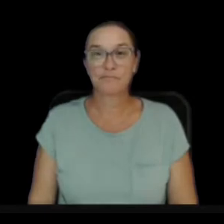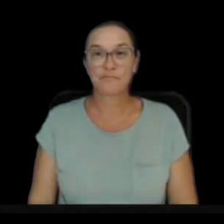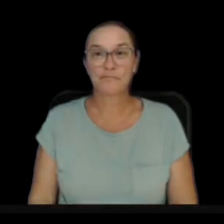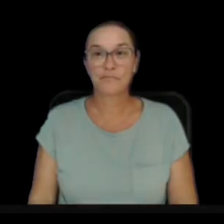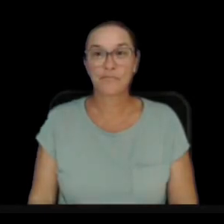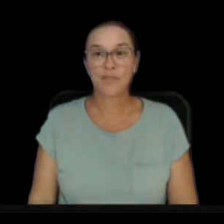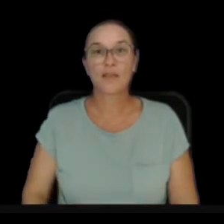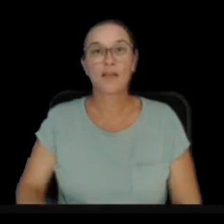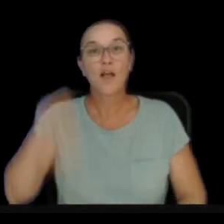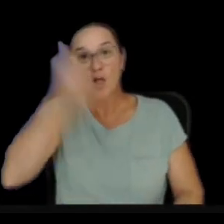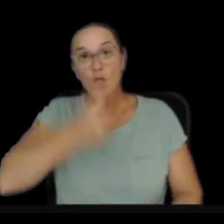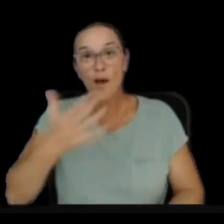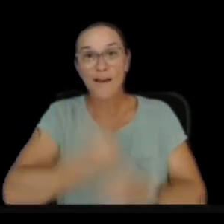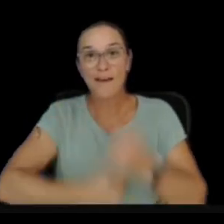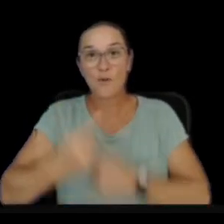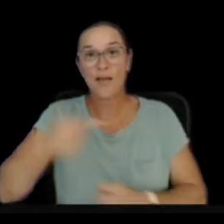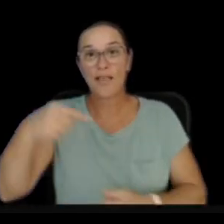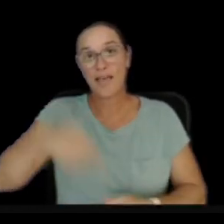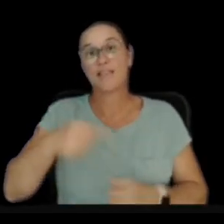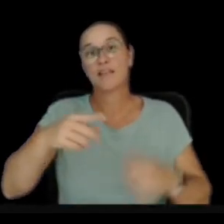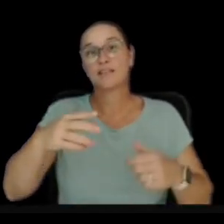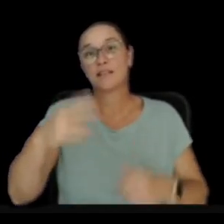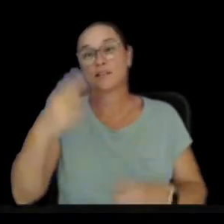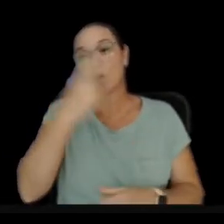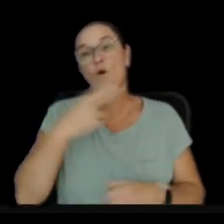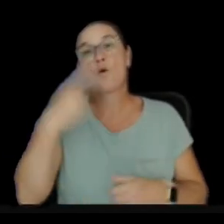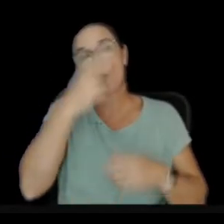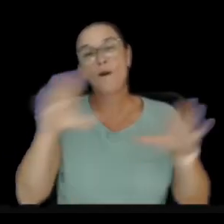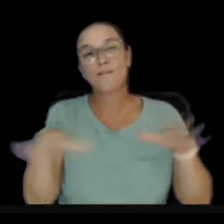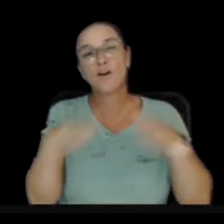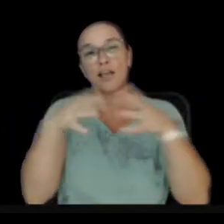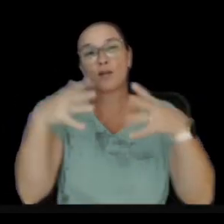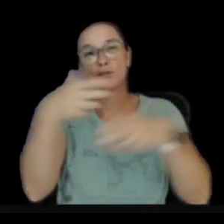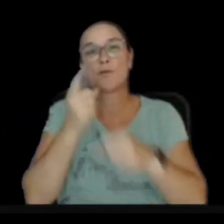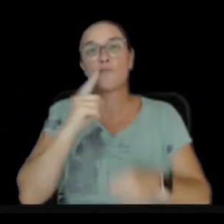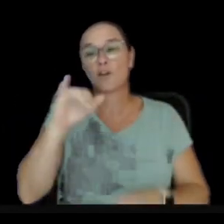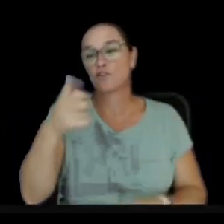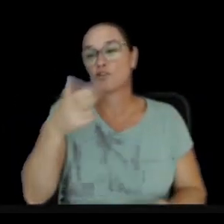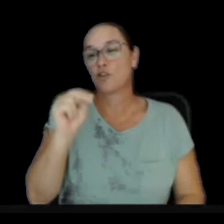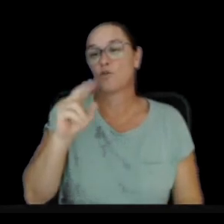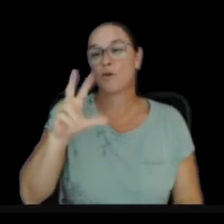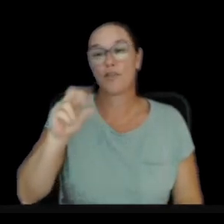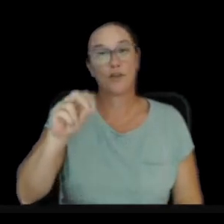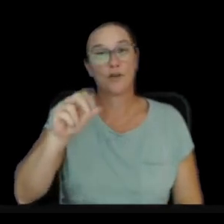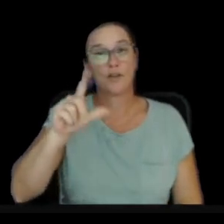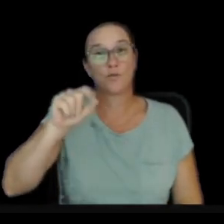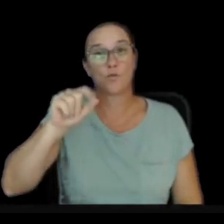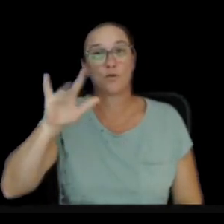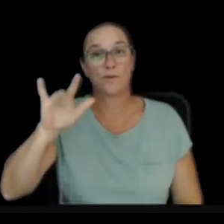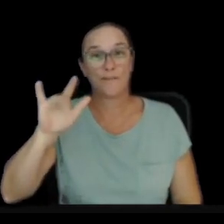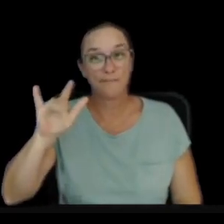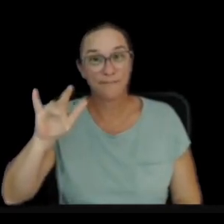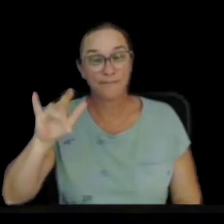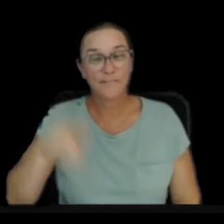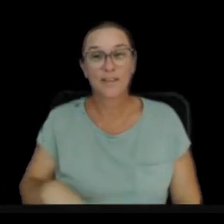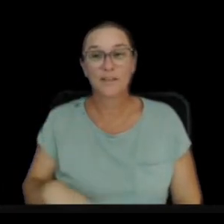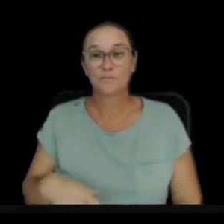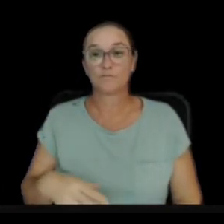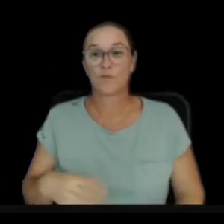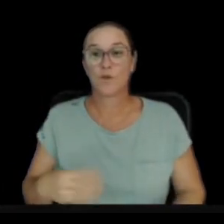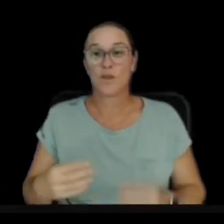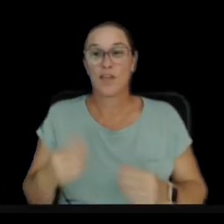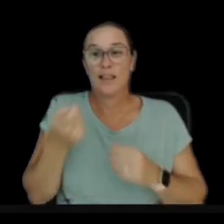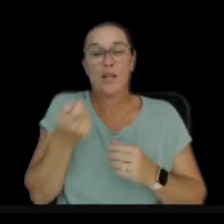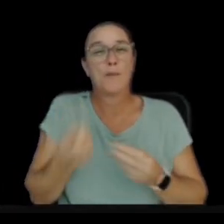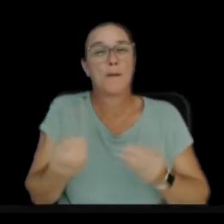Aloha, everyone. This is our Hawaiian Volcano summary for January 30th, 2025. Just over 1 week ago,